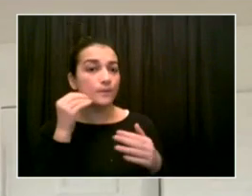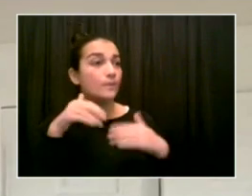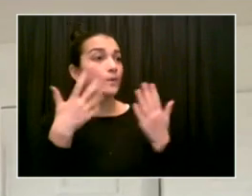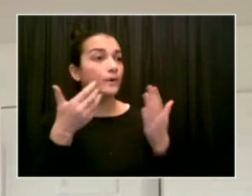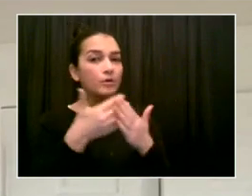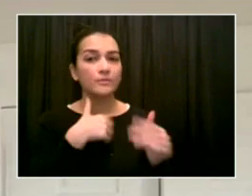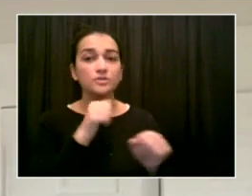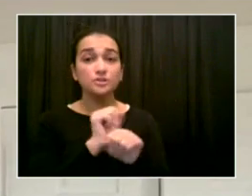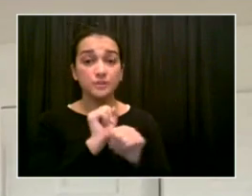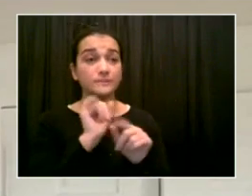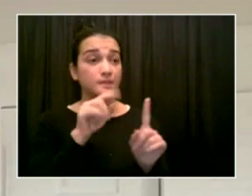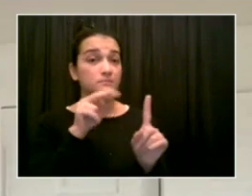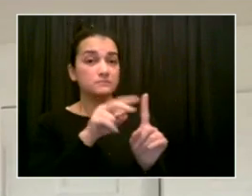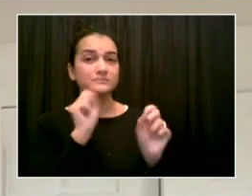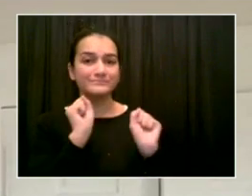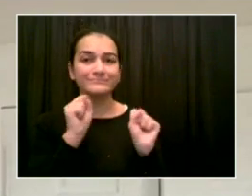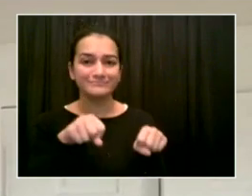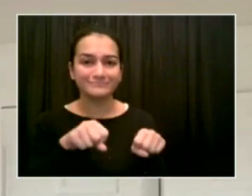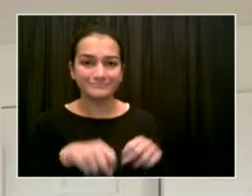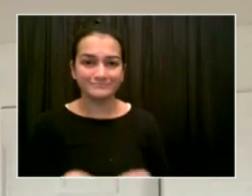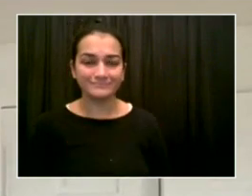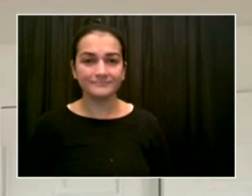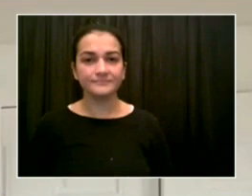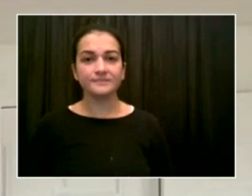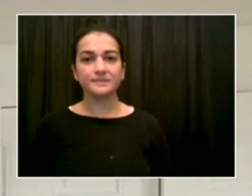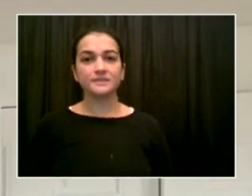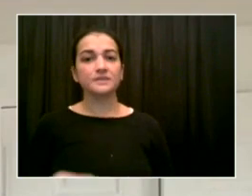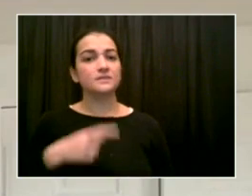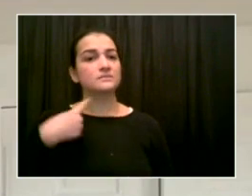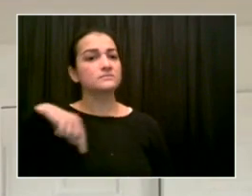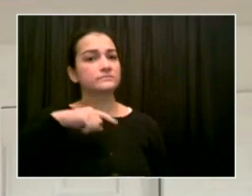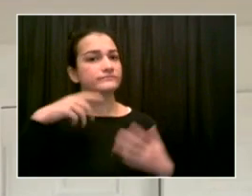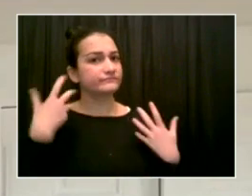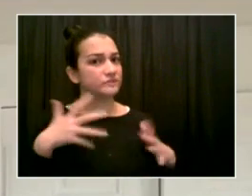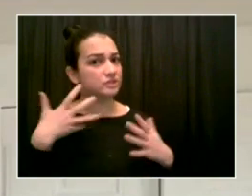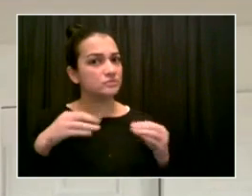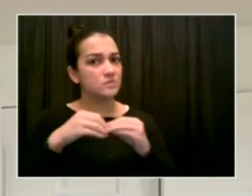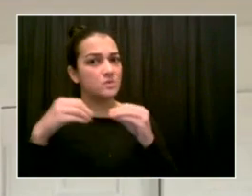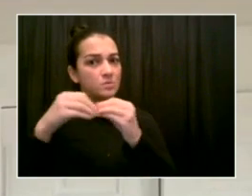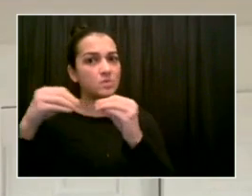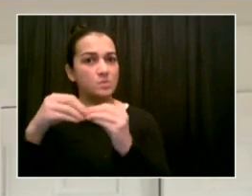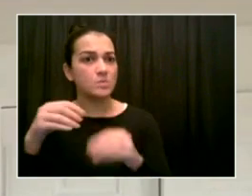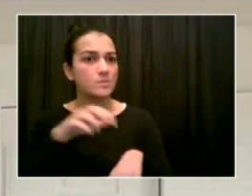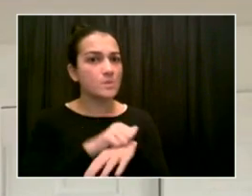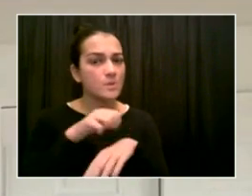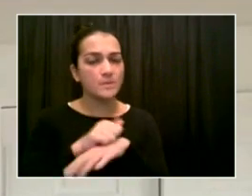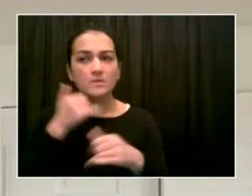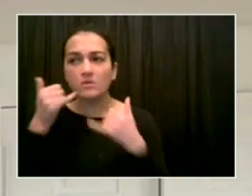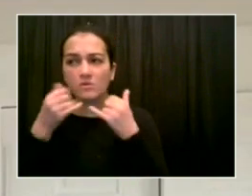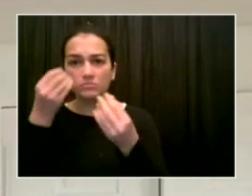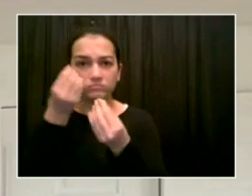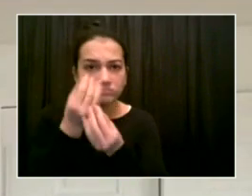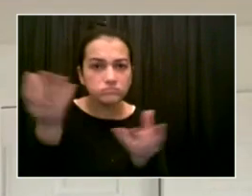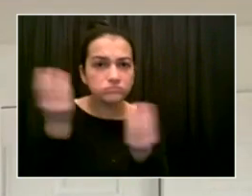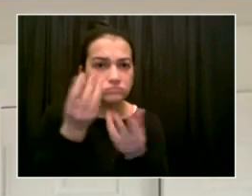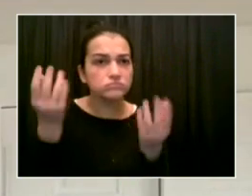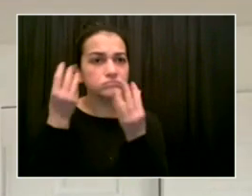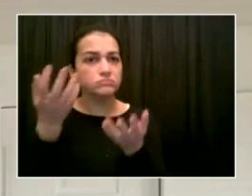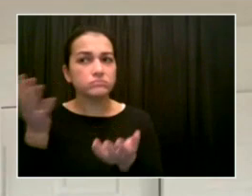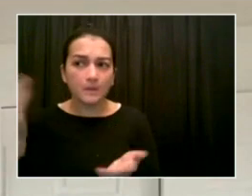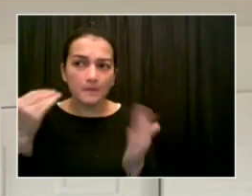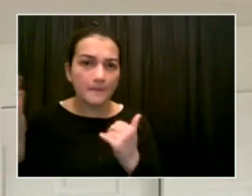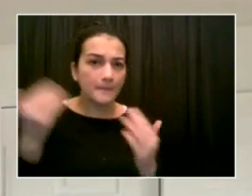across the city, connecting our neighbors with vaccine and testing sites, and we'll continue to do so until every New